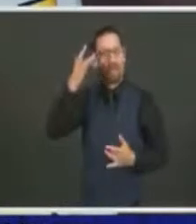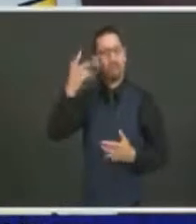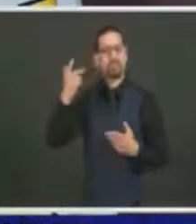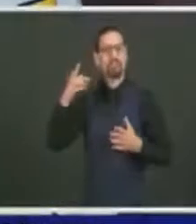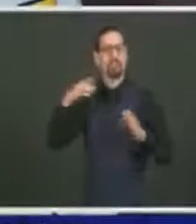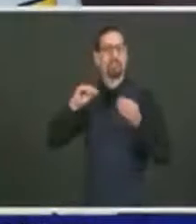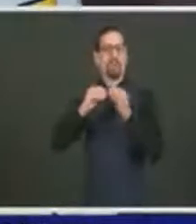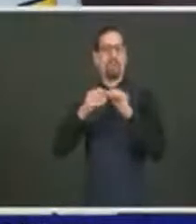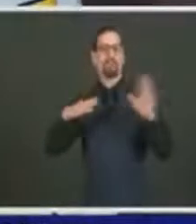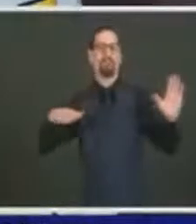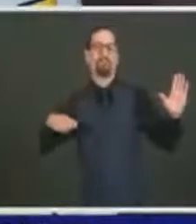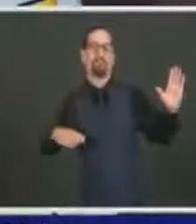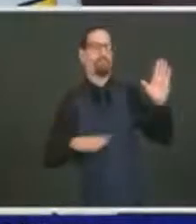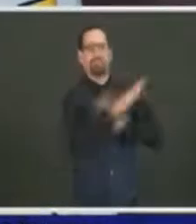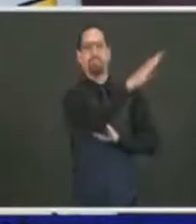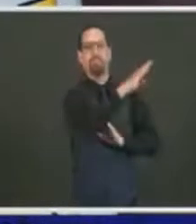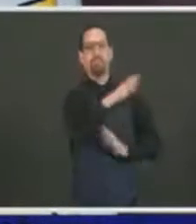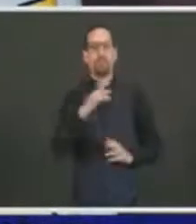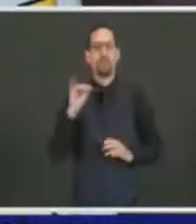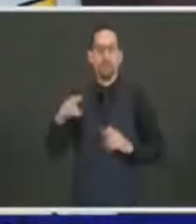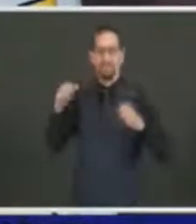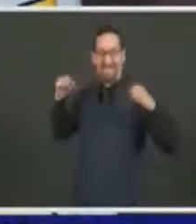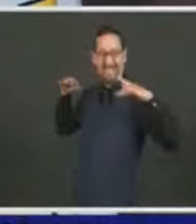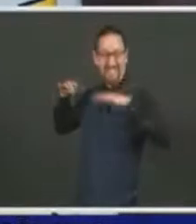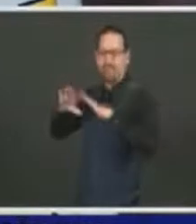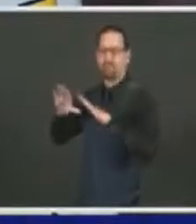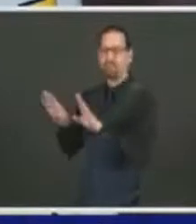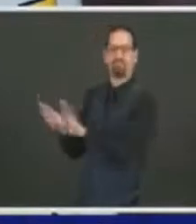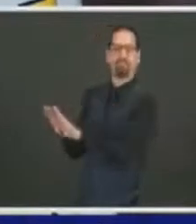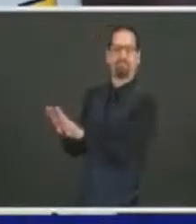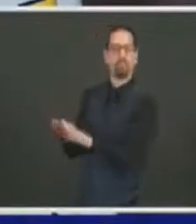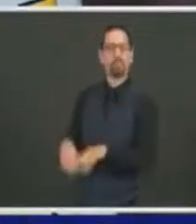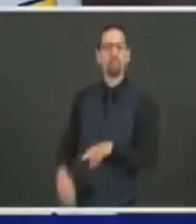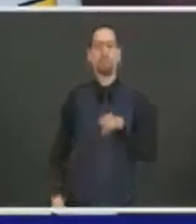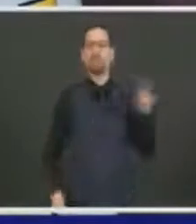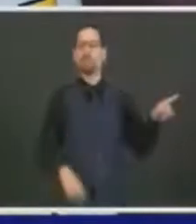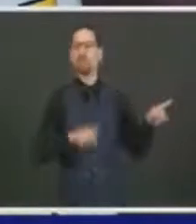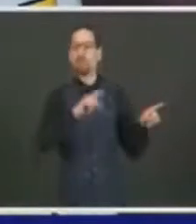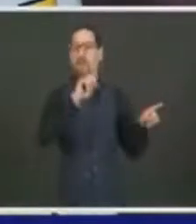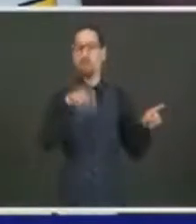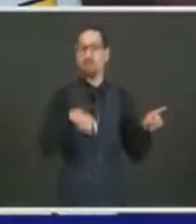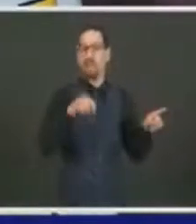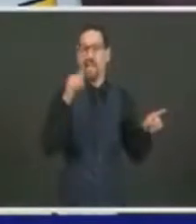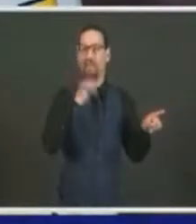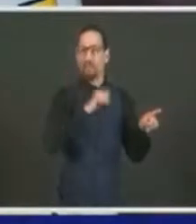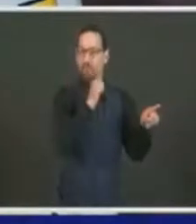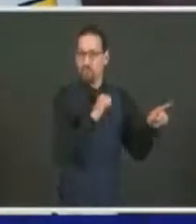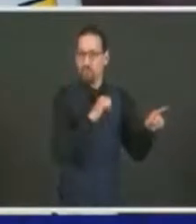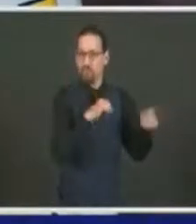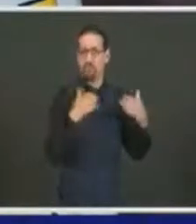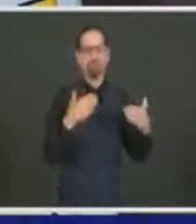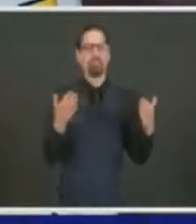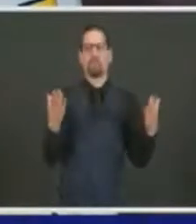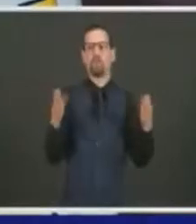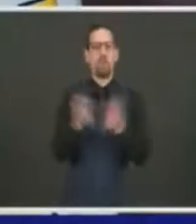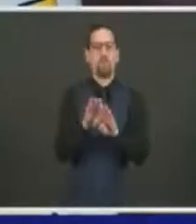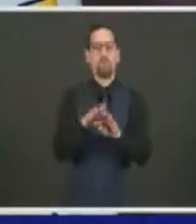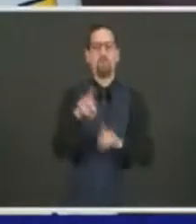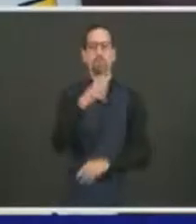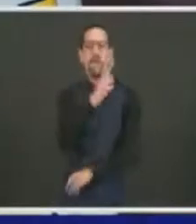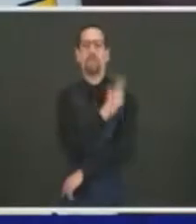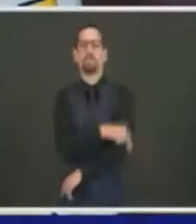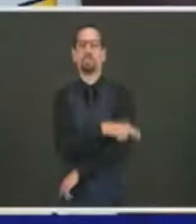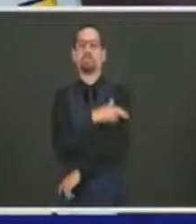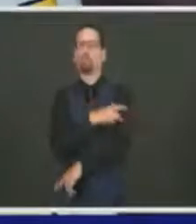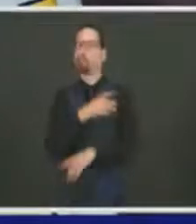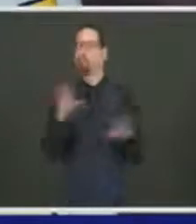Texas and Arizona have closed many of their hospitals to elective surgeries to make